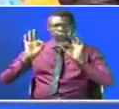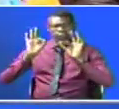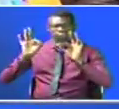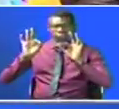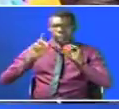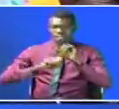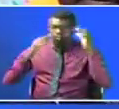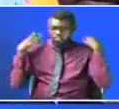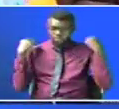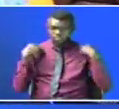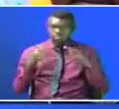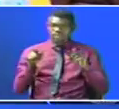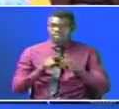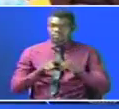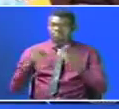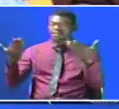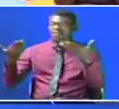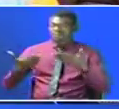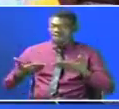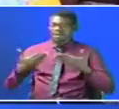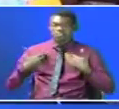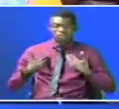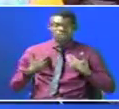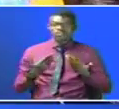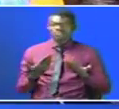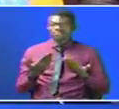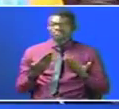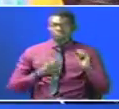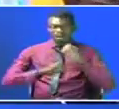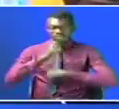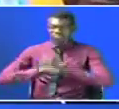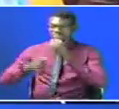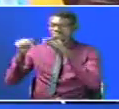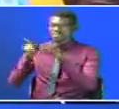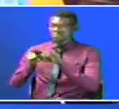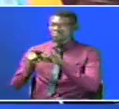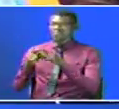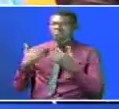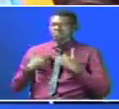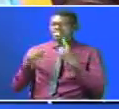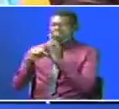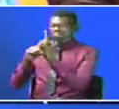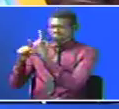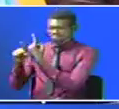the practices and invitation of the performers, invitation of Mashujaas, you